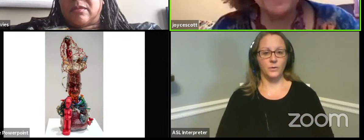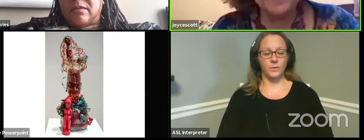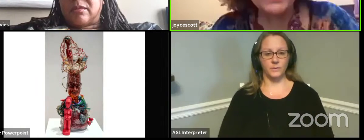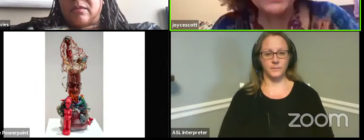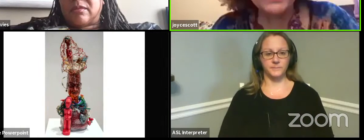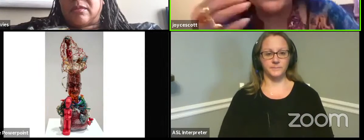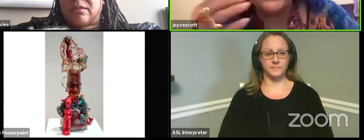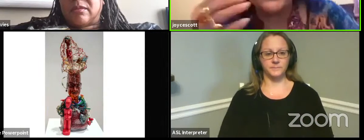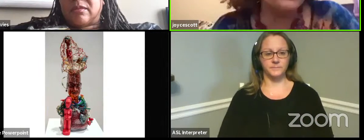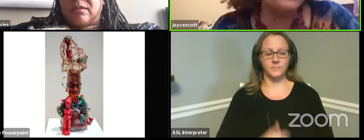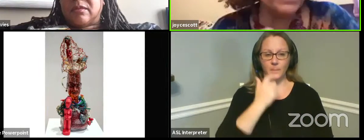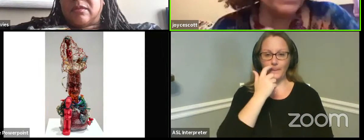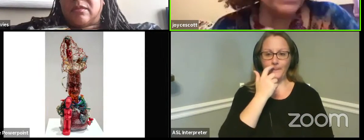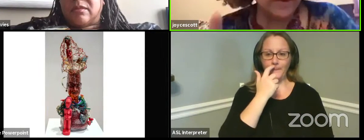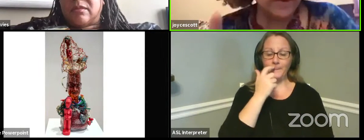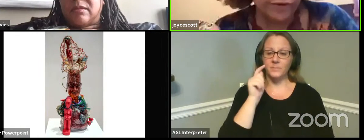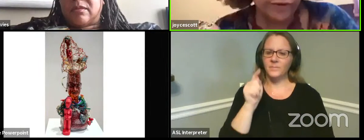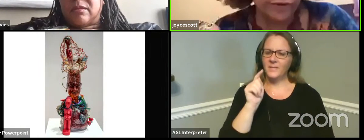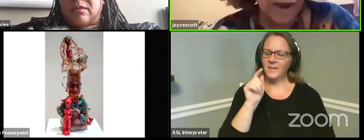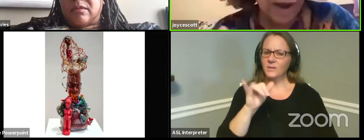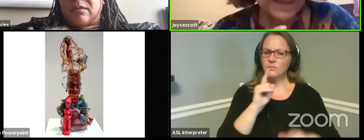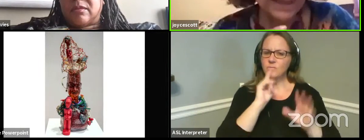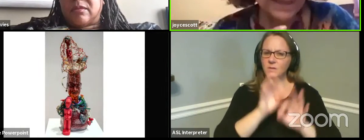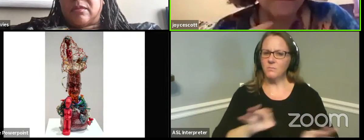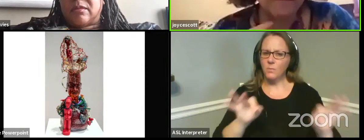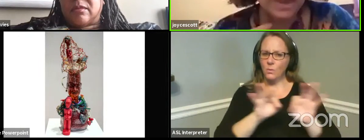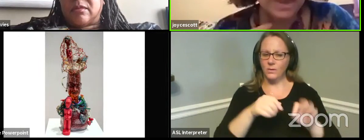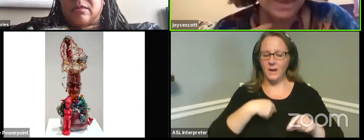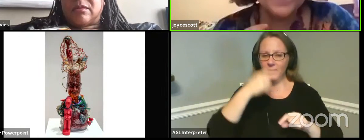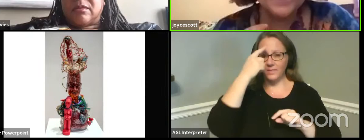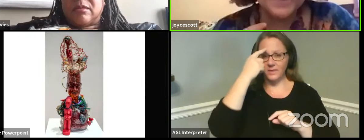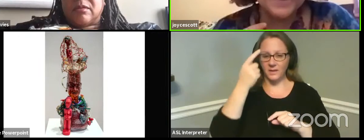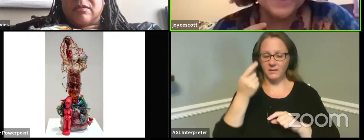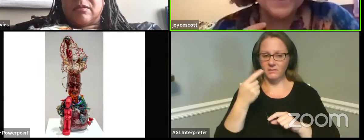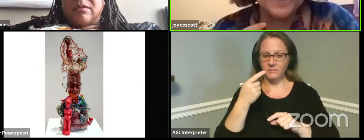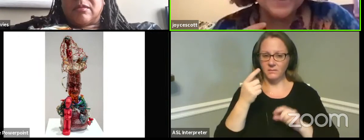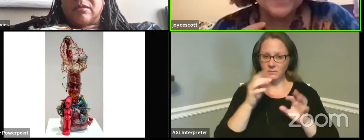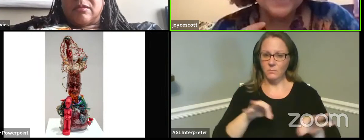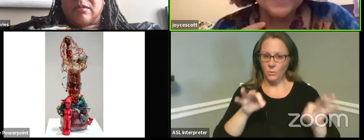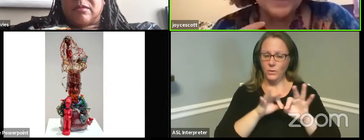the podea. This is really important to know, I think, for me.